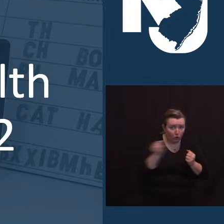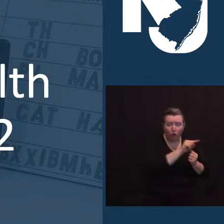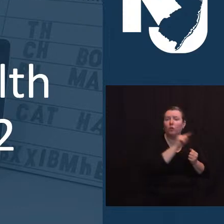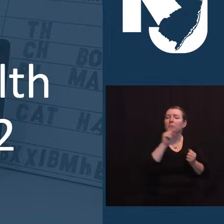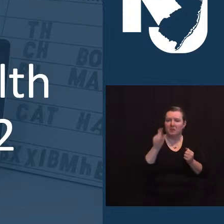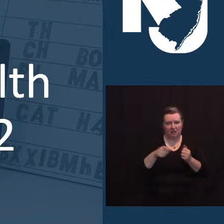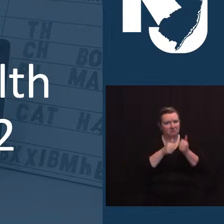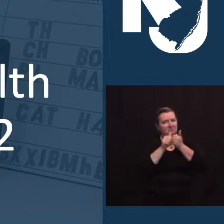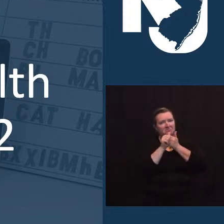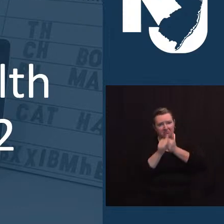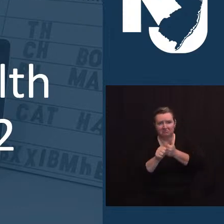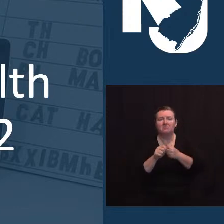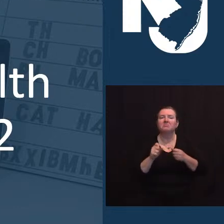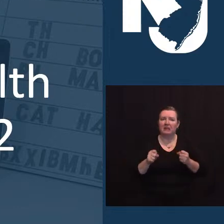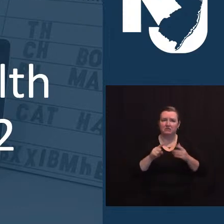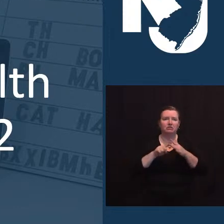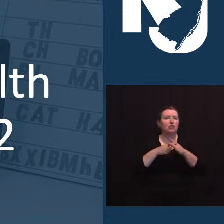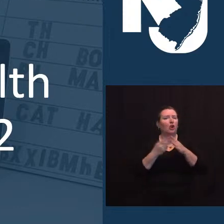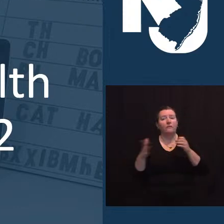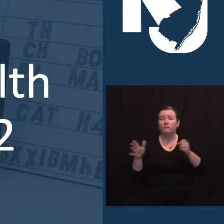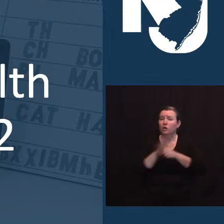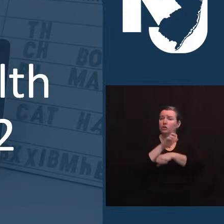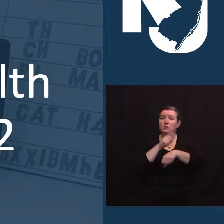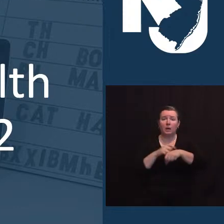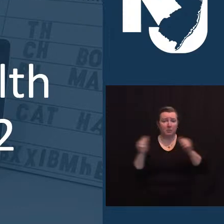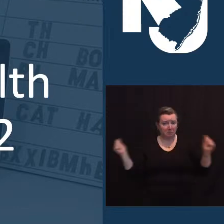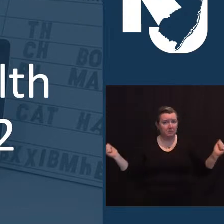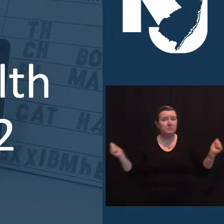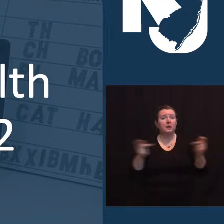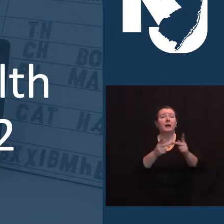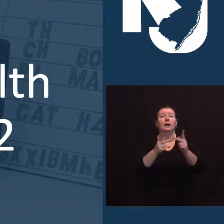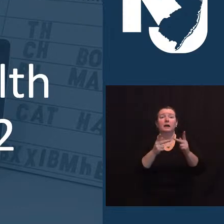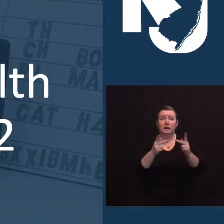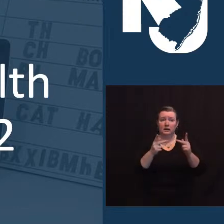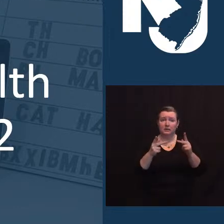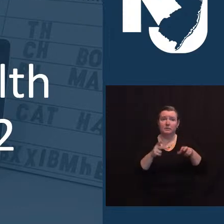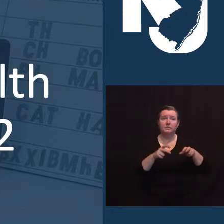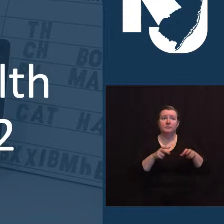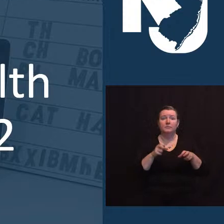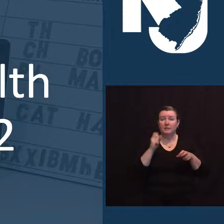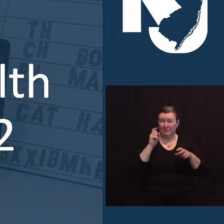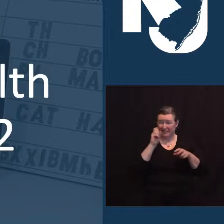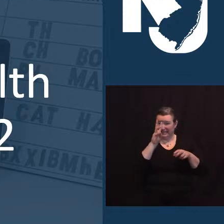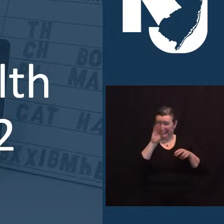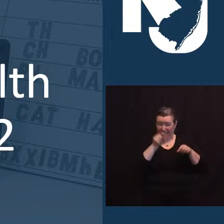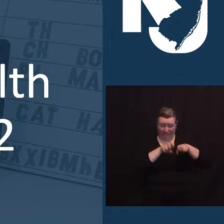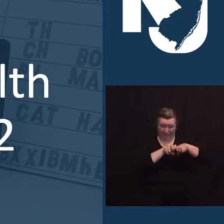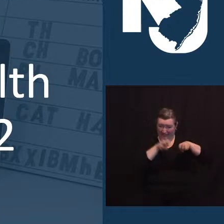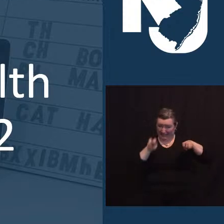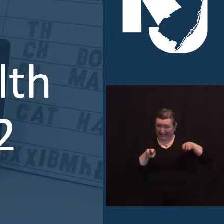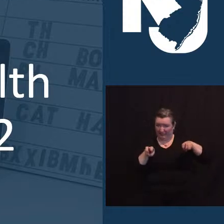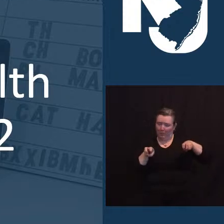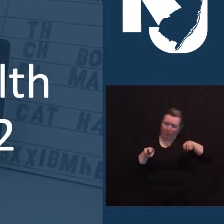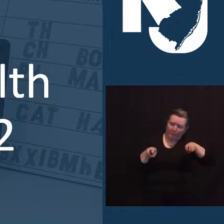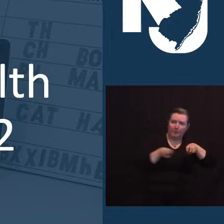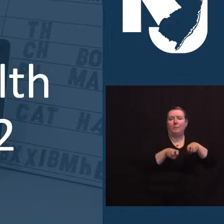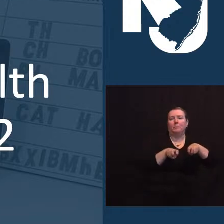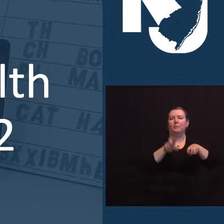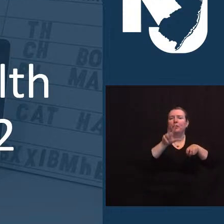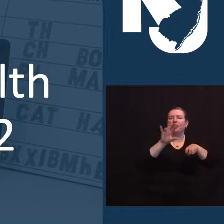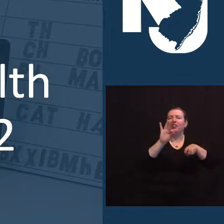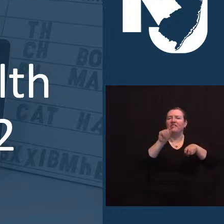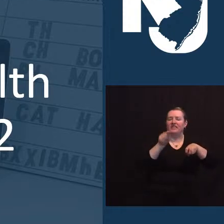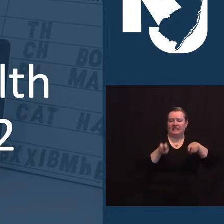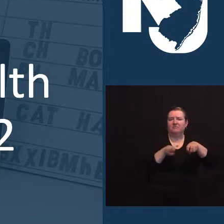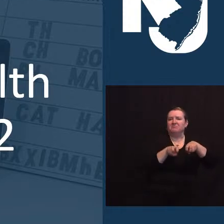begin with the distance between students within that classroom reduced to 3 feet. This updated social distancing guidance